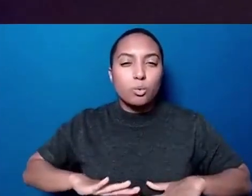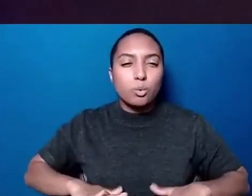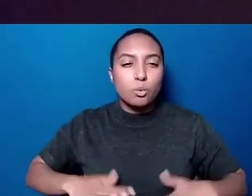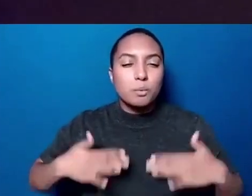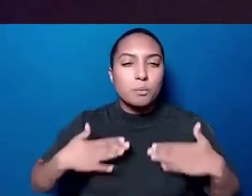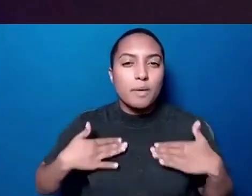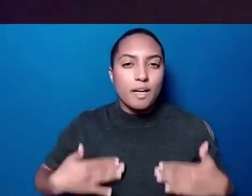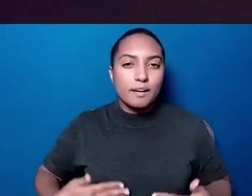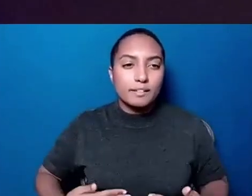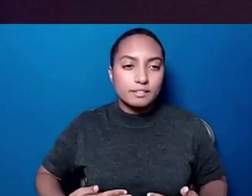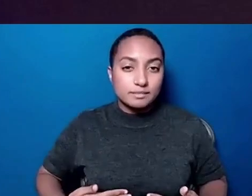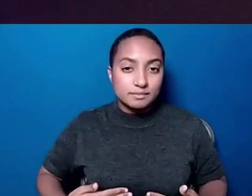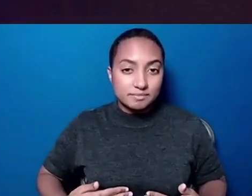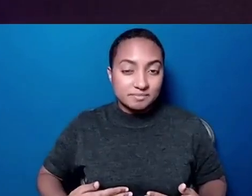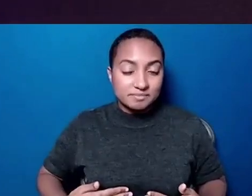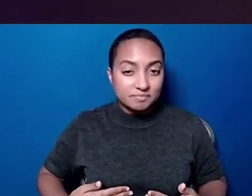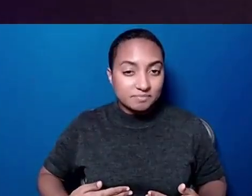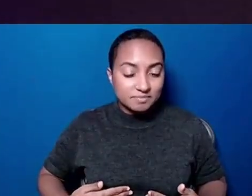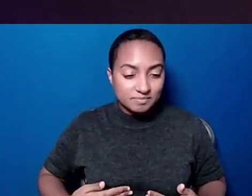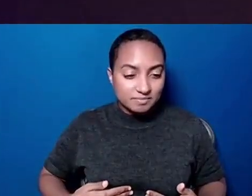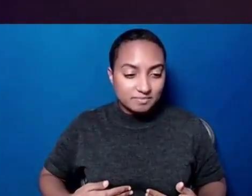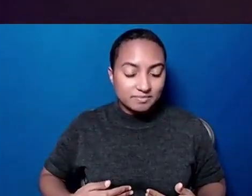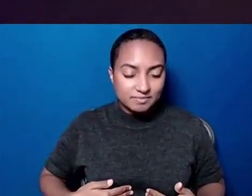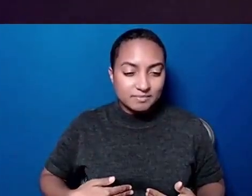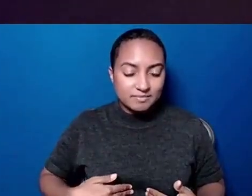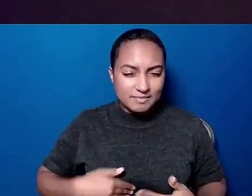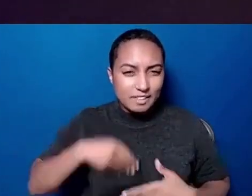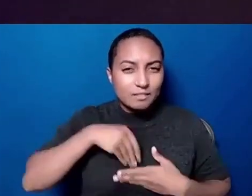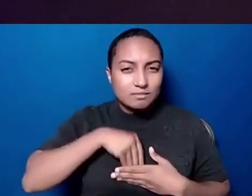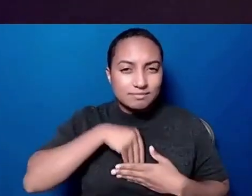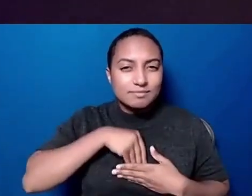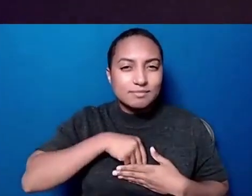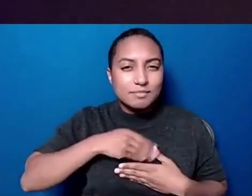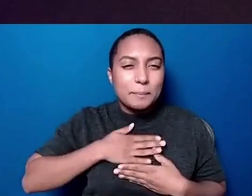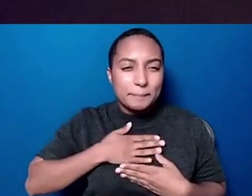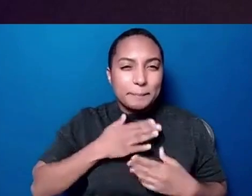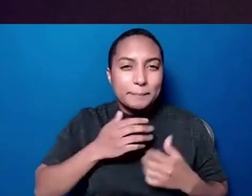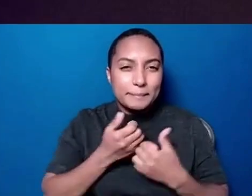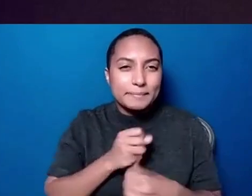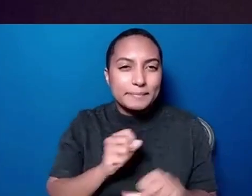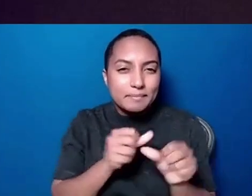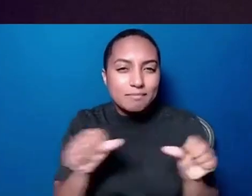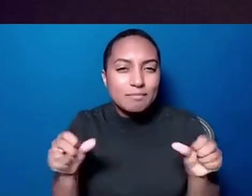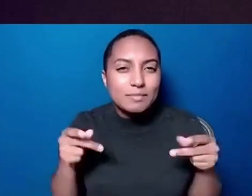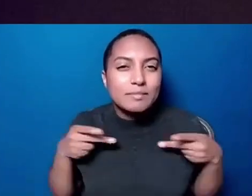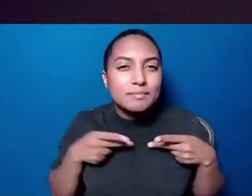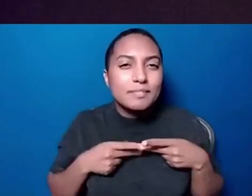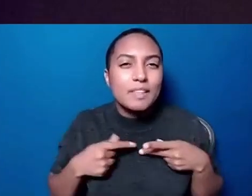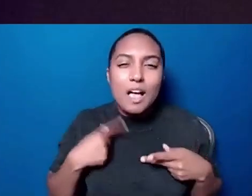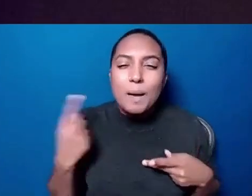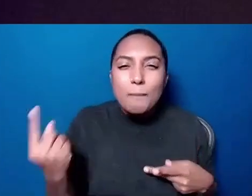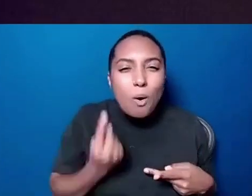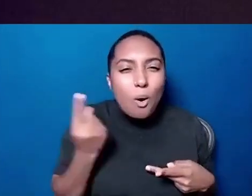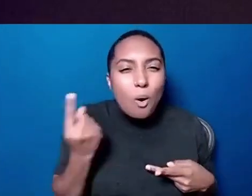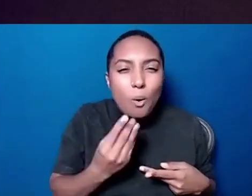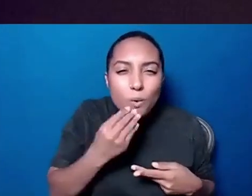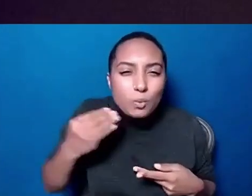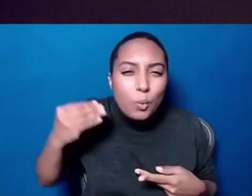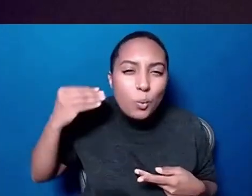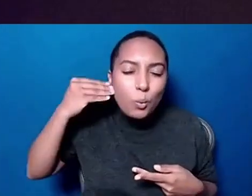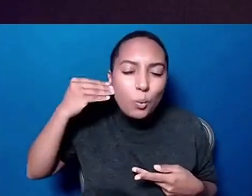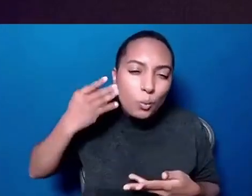My body is my sanctuary and I am always home. What sound on your own skin do you